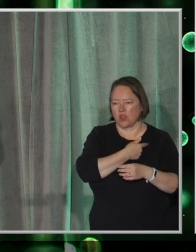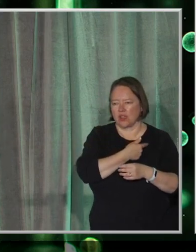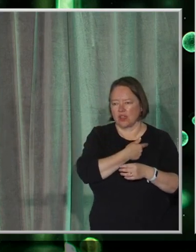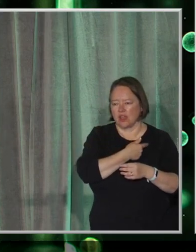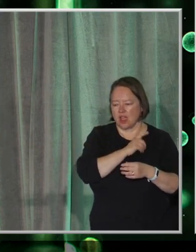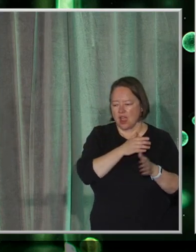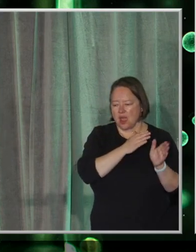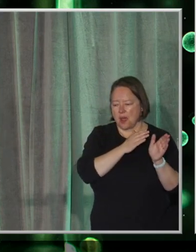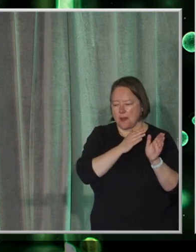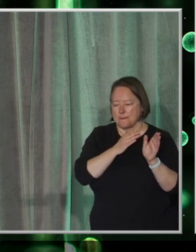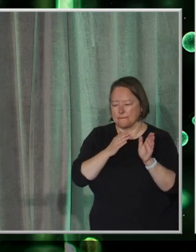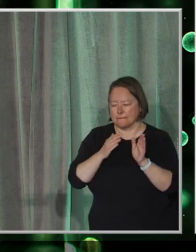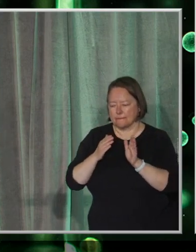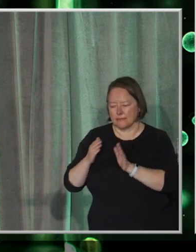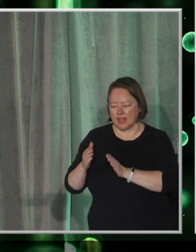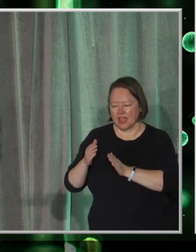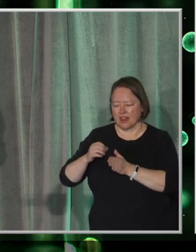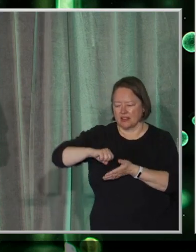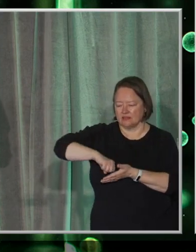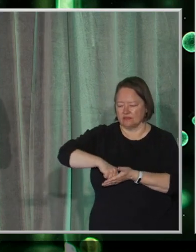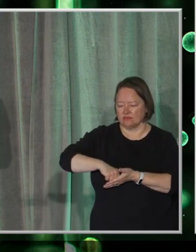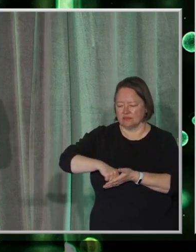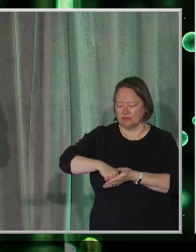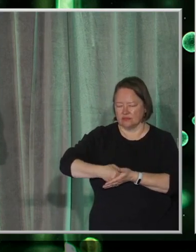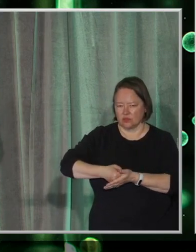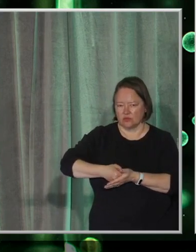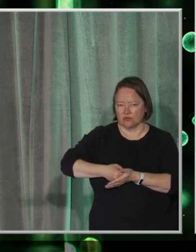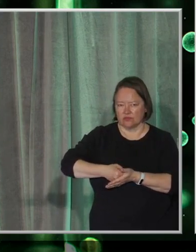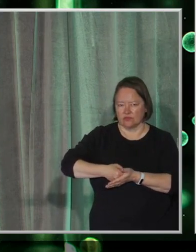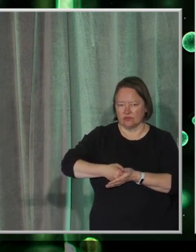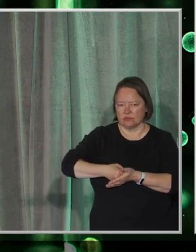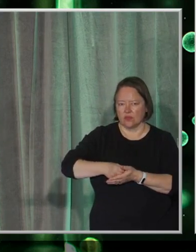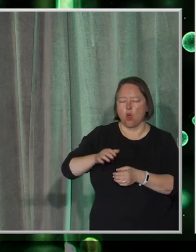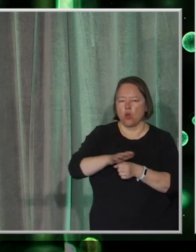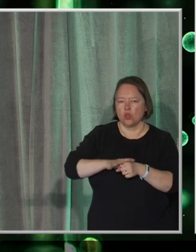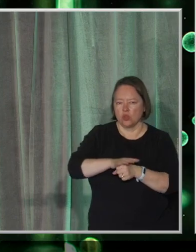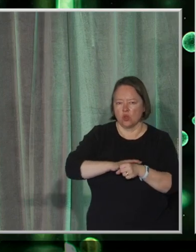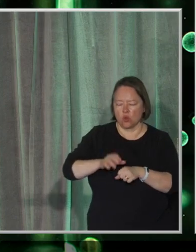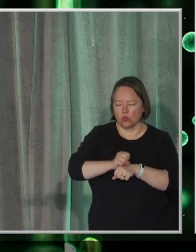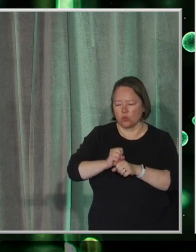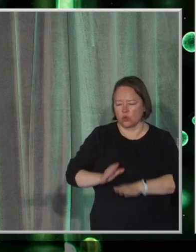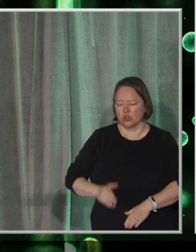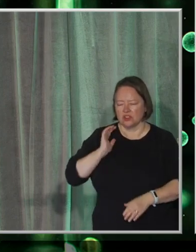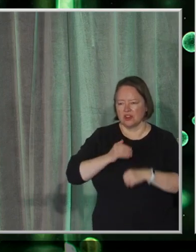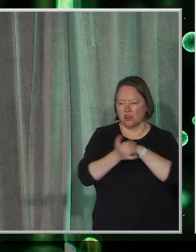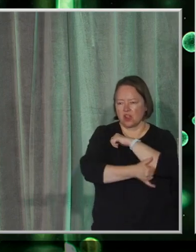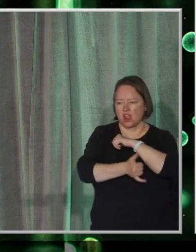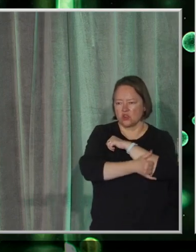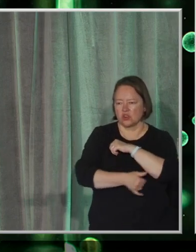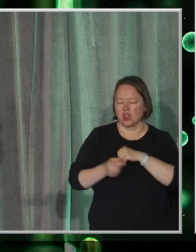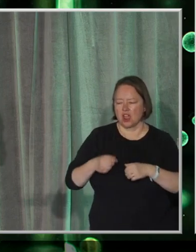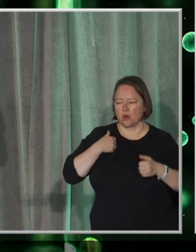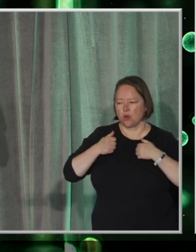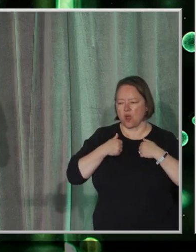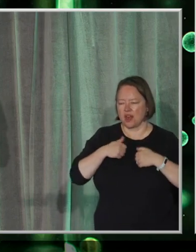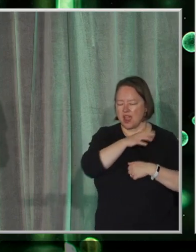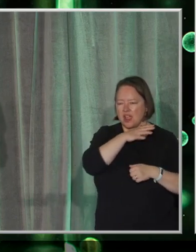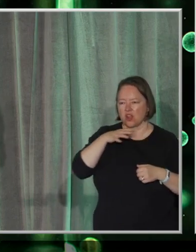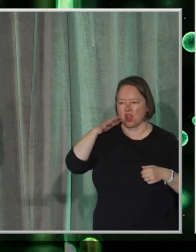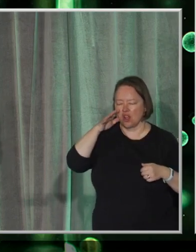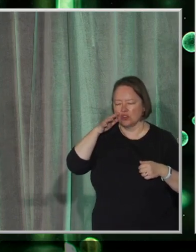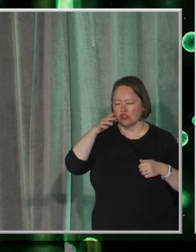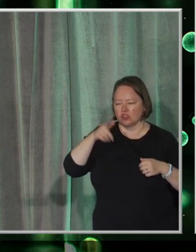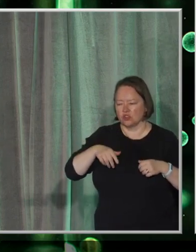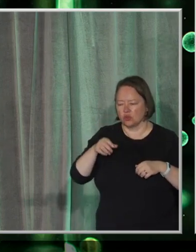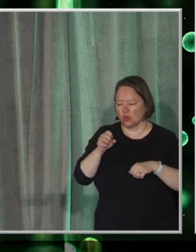are applying in other grants, like IREME grants and the local grants they give in the country. Also, Rwanda Agriculture and Animal Resources Boards, in